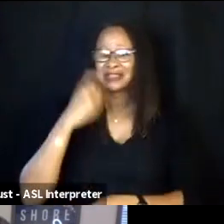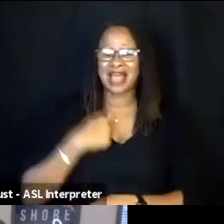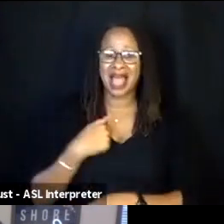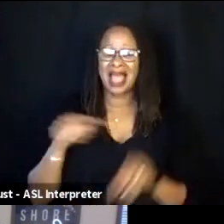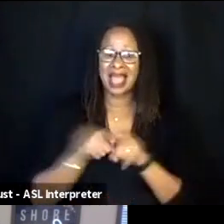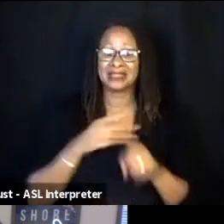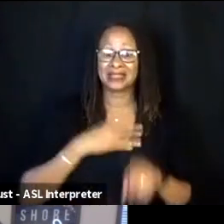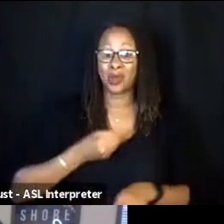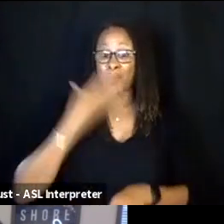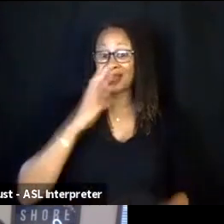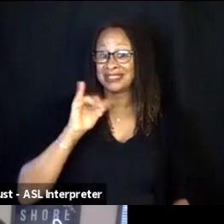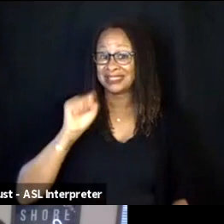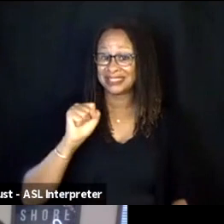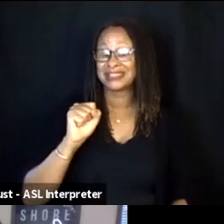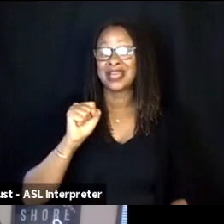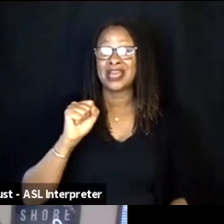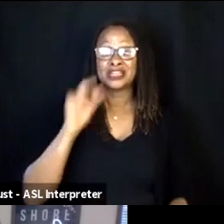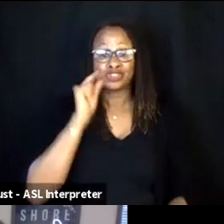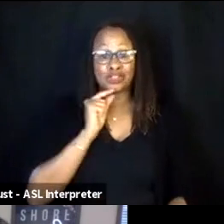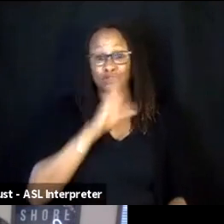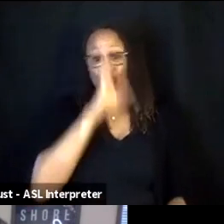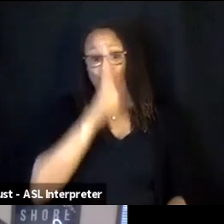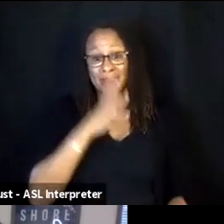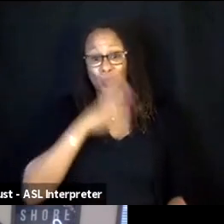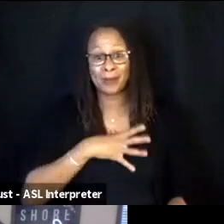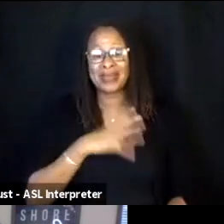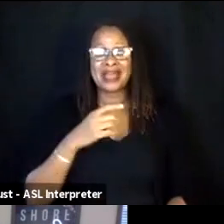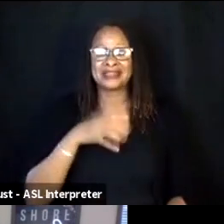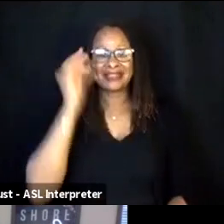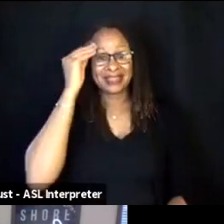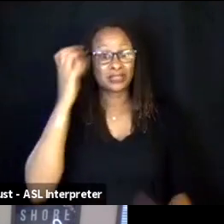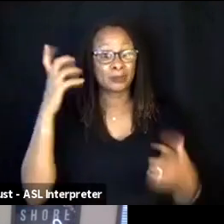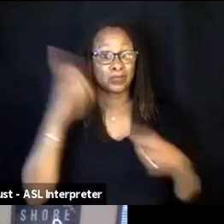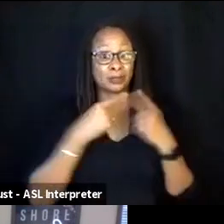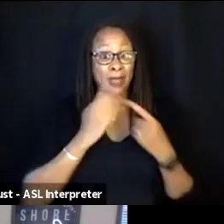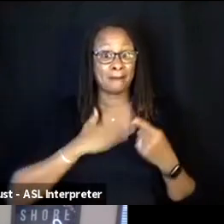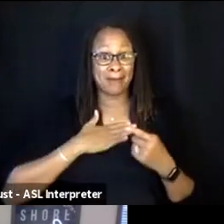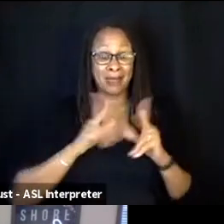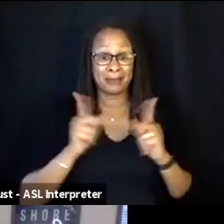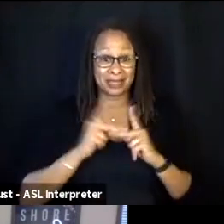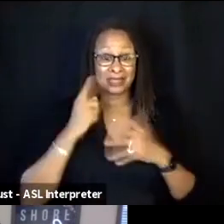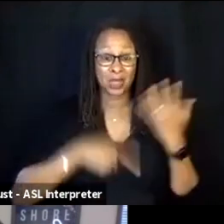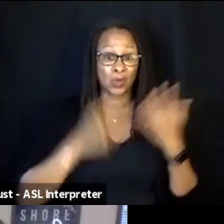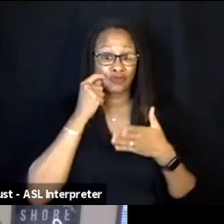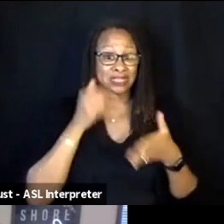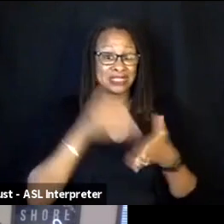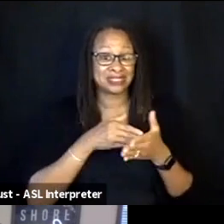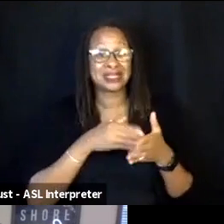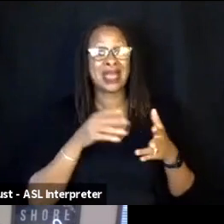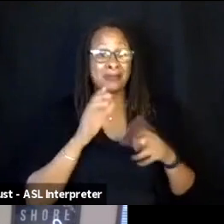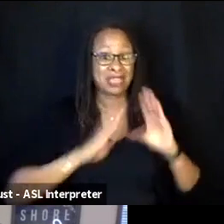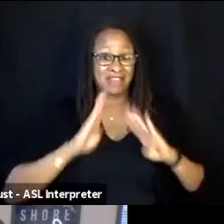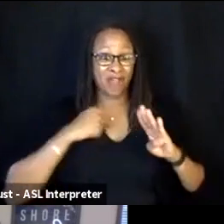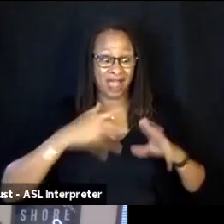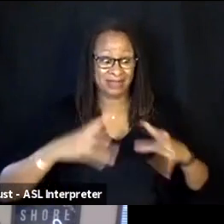a white cisgender straight woman, have been thinking so much about my place and what racist behavior have I taken part